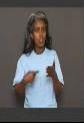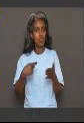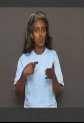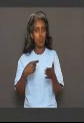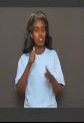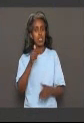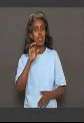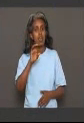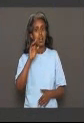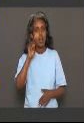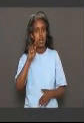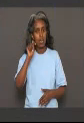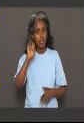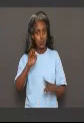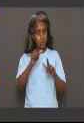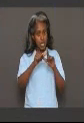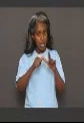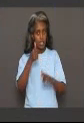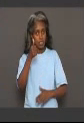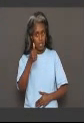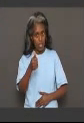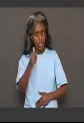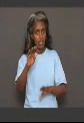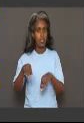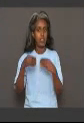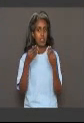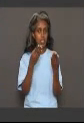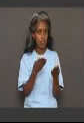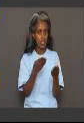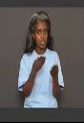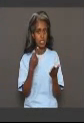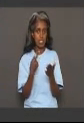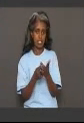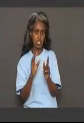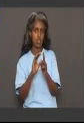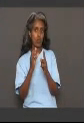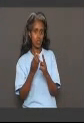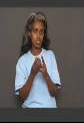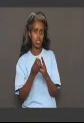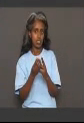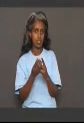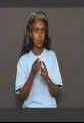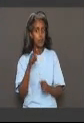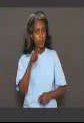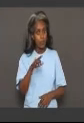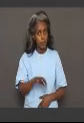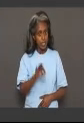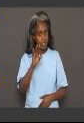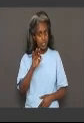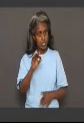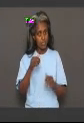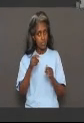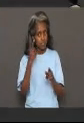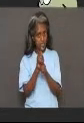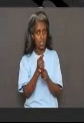the acute angle A given these conditions. You may get started right